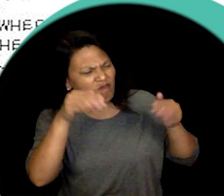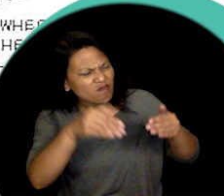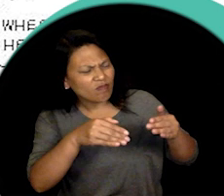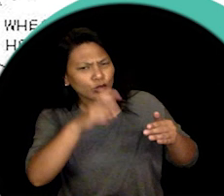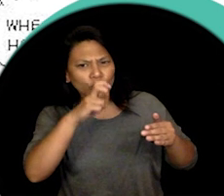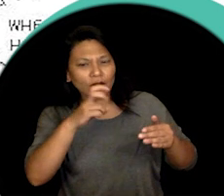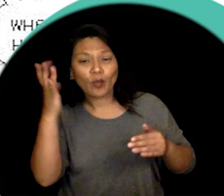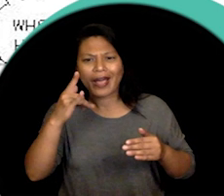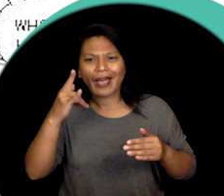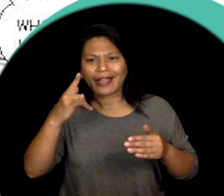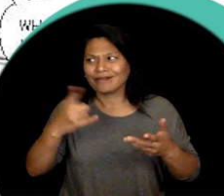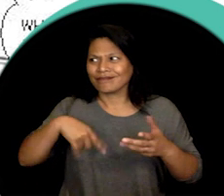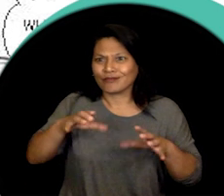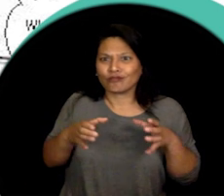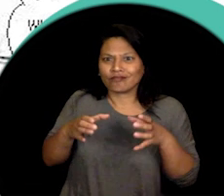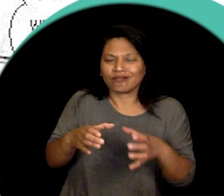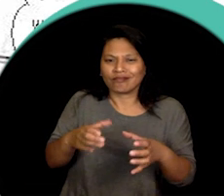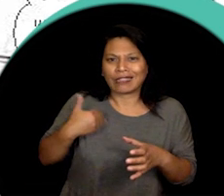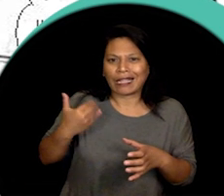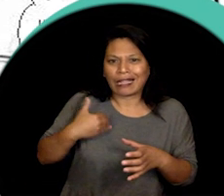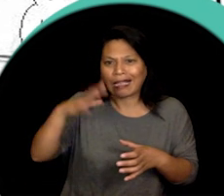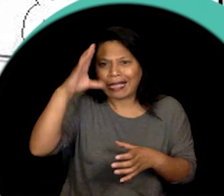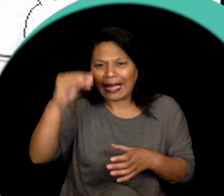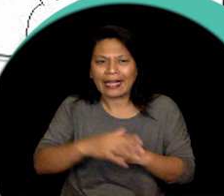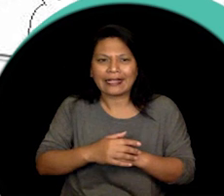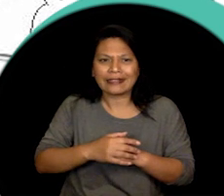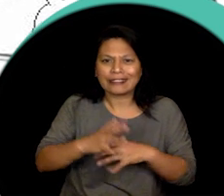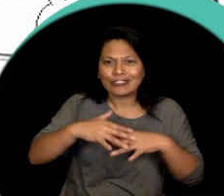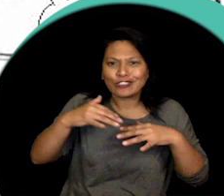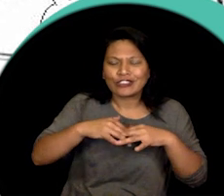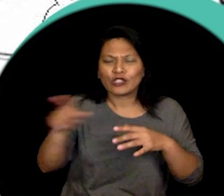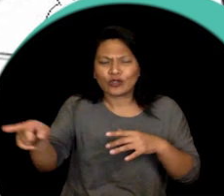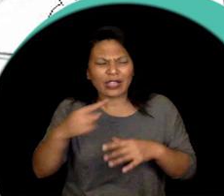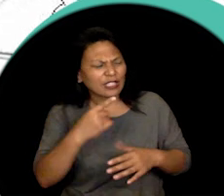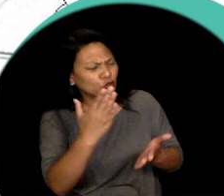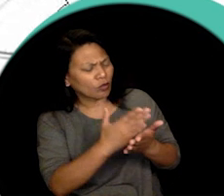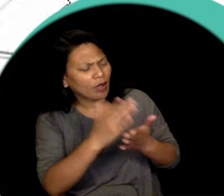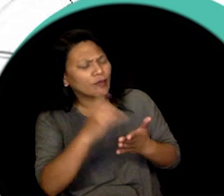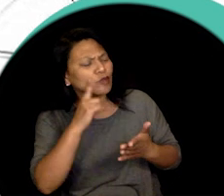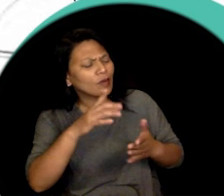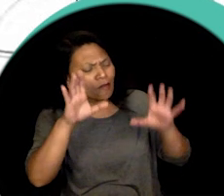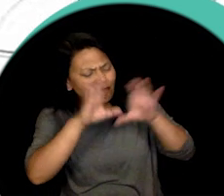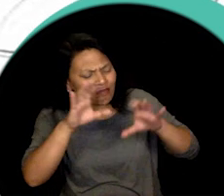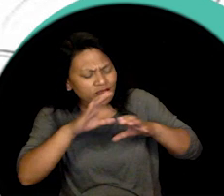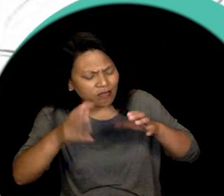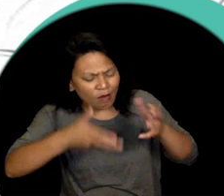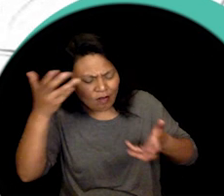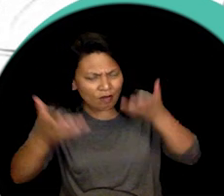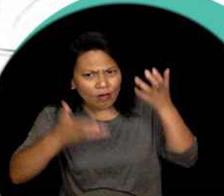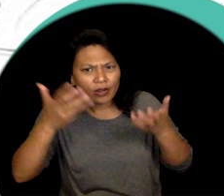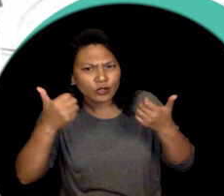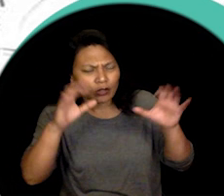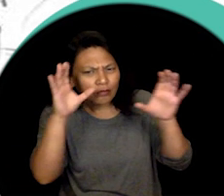stop, especially on the U.S. side, and we'd get hassled. They'd stop us. They'd go through our gym strip bag looking